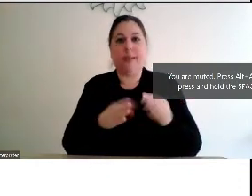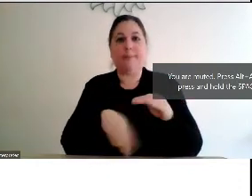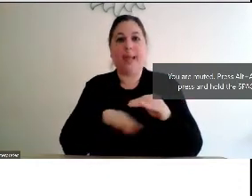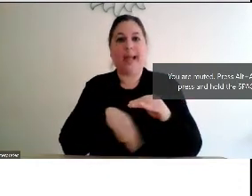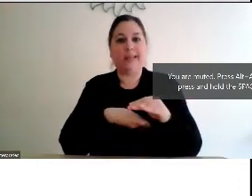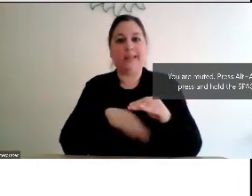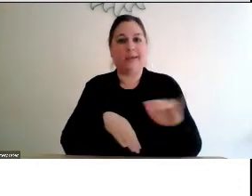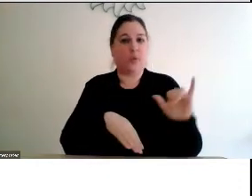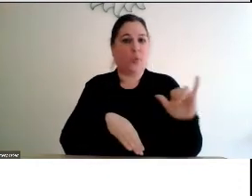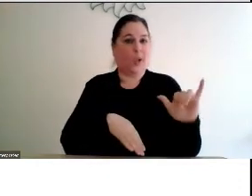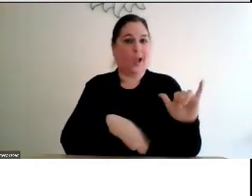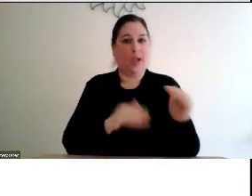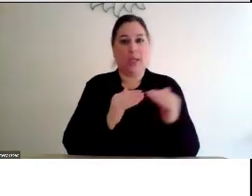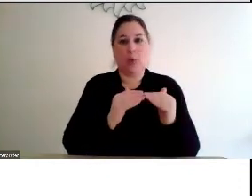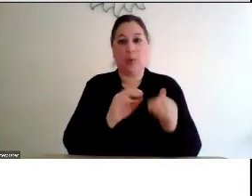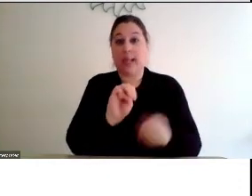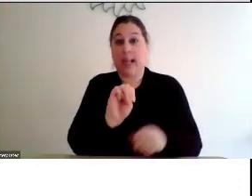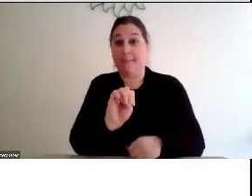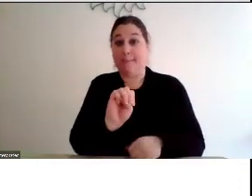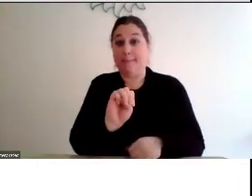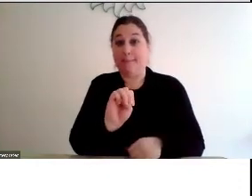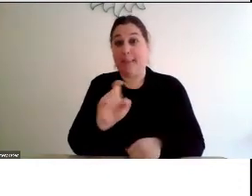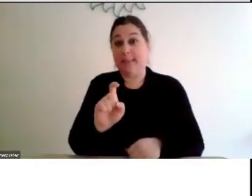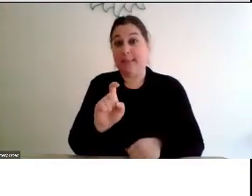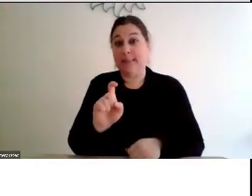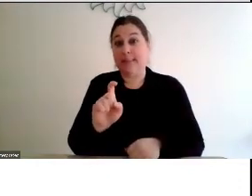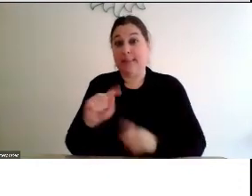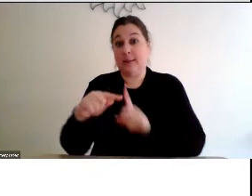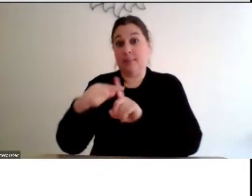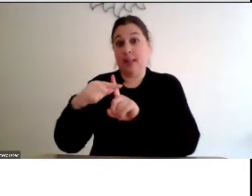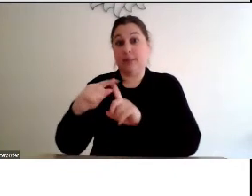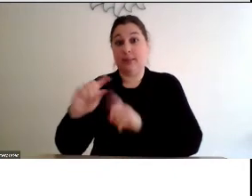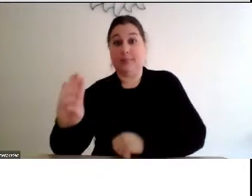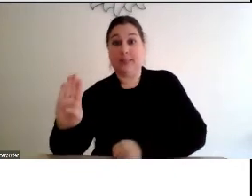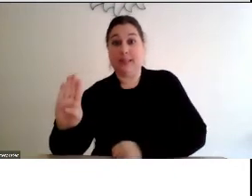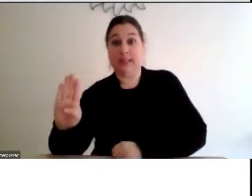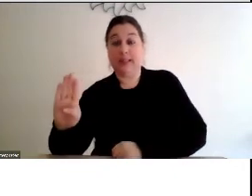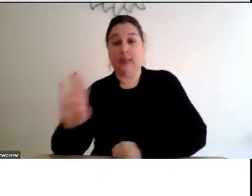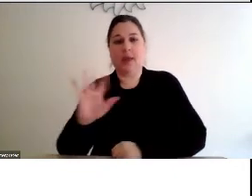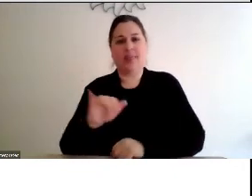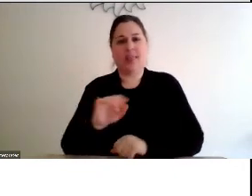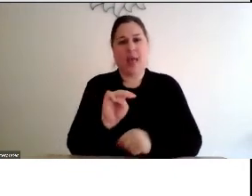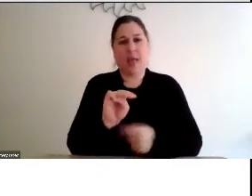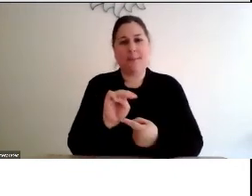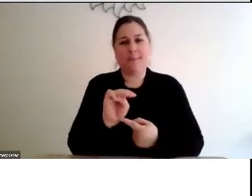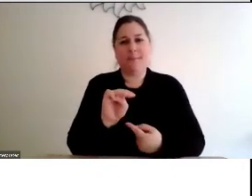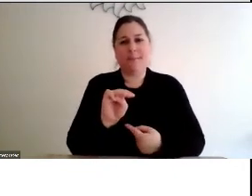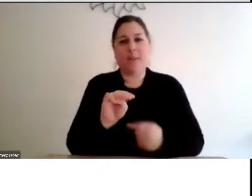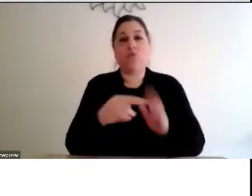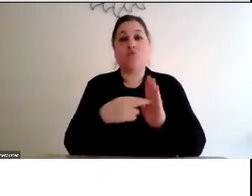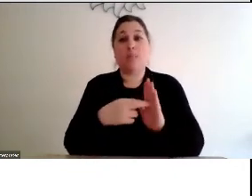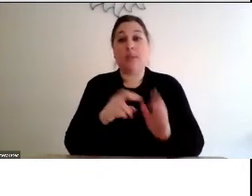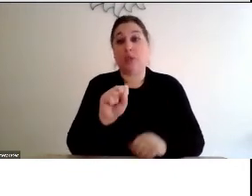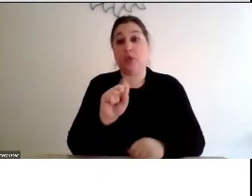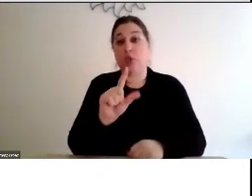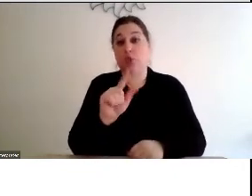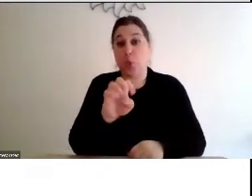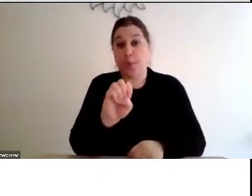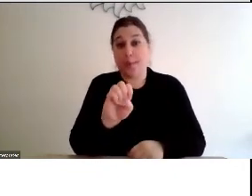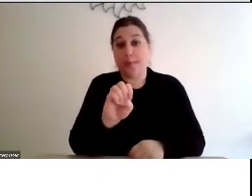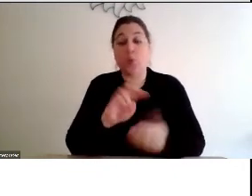Y equals mx plus b, where m is your slope, so the coefficient in front of the